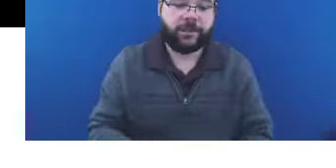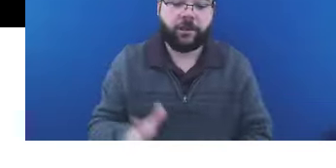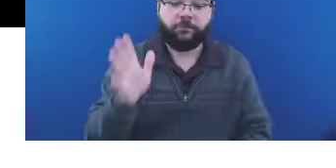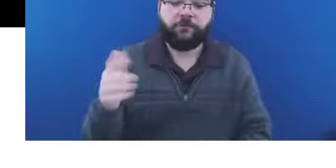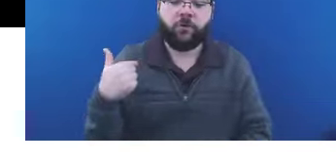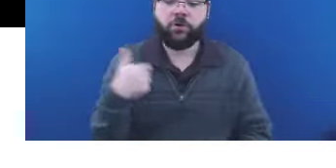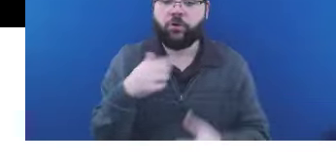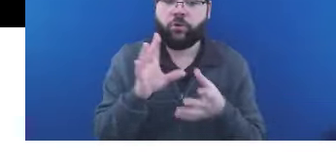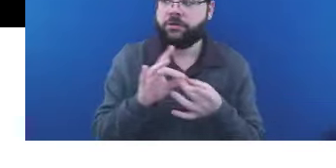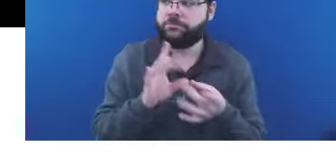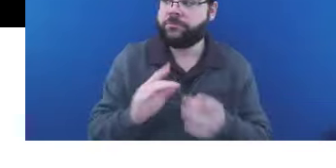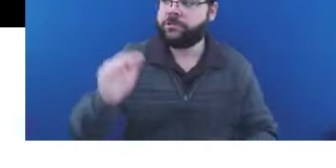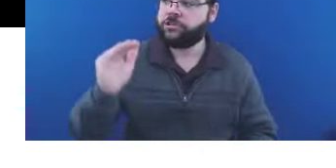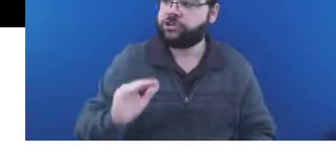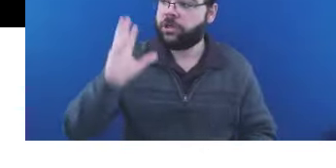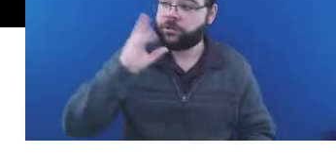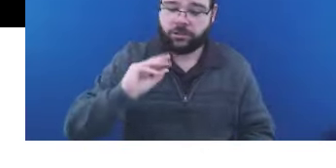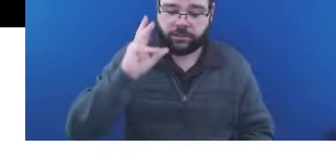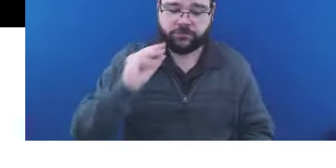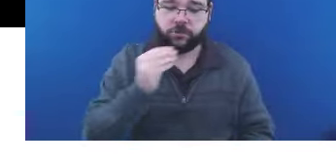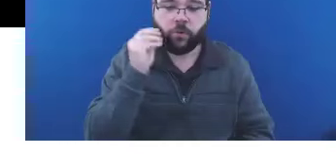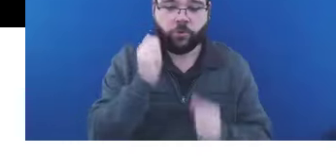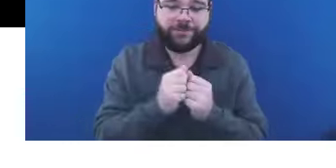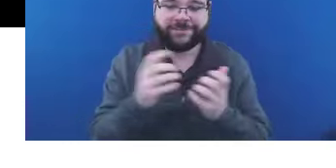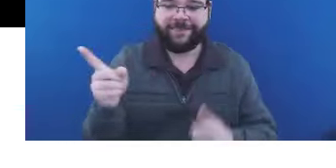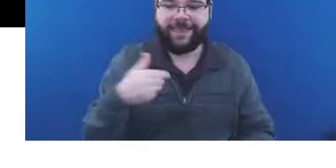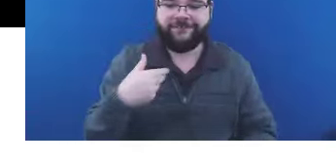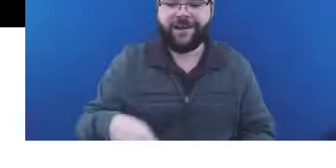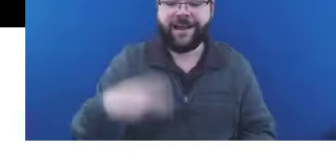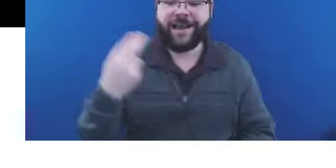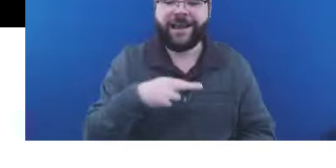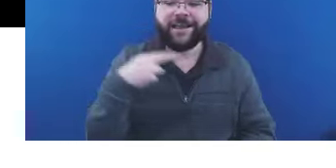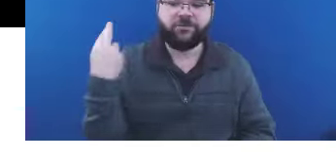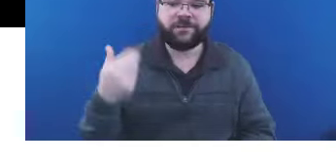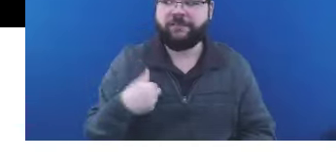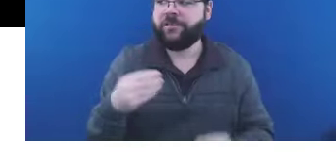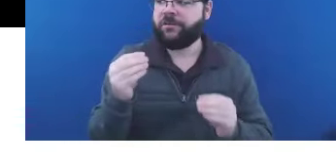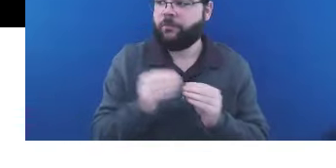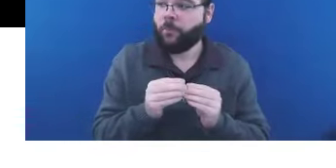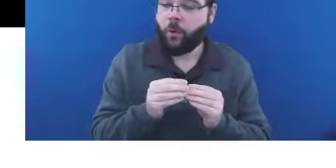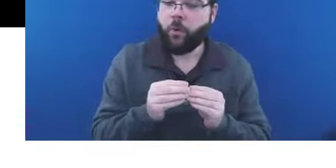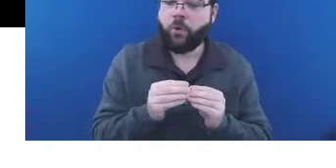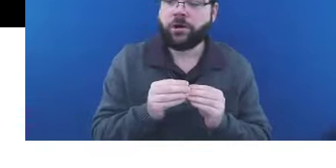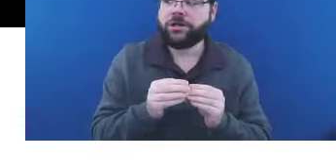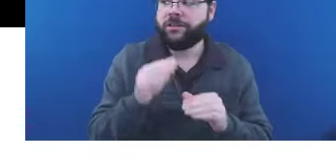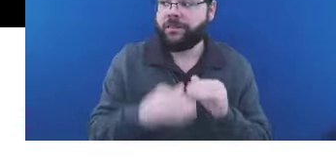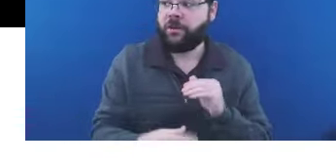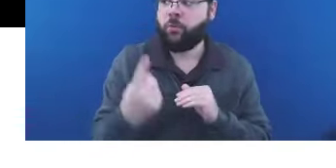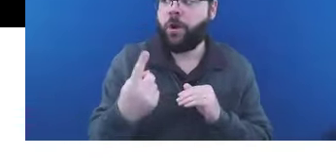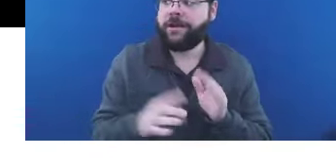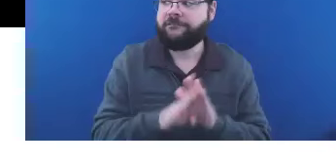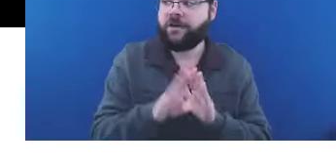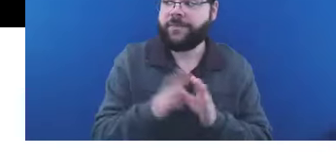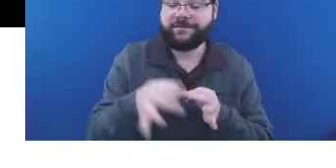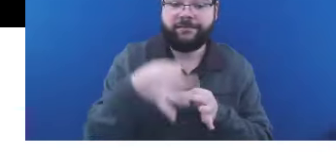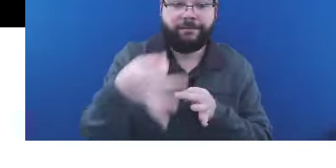talked about, children experiencing homelessness are at higher risk of having one or more developmental delays, which makes connection